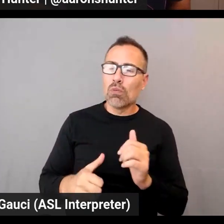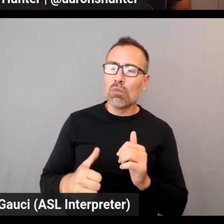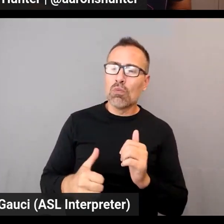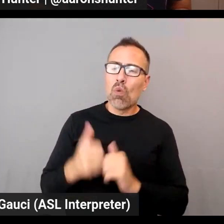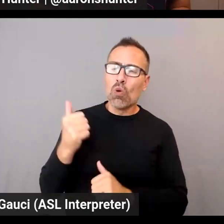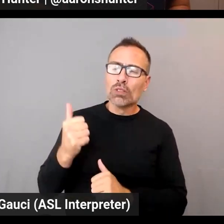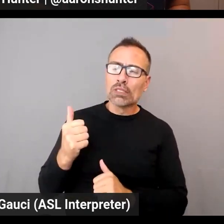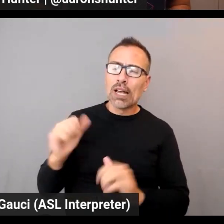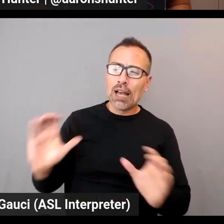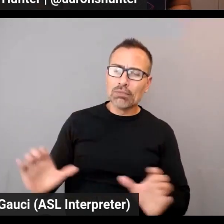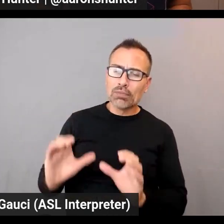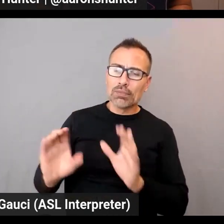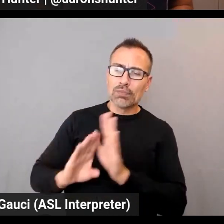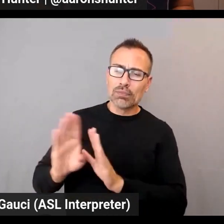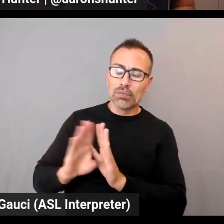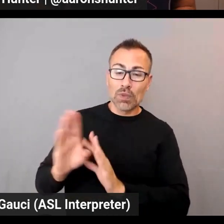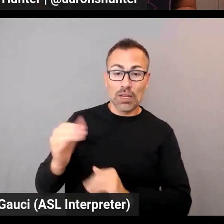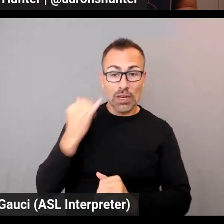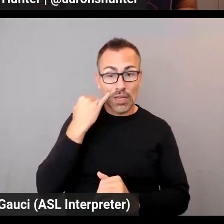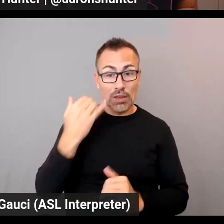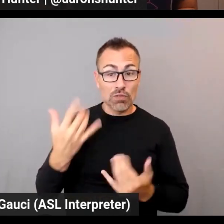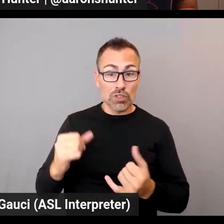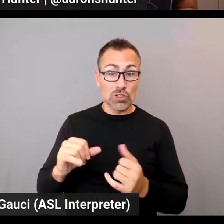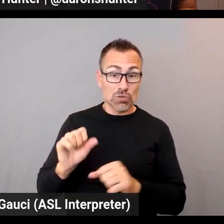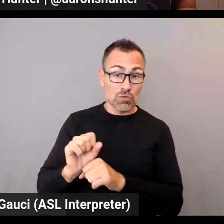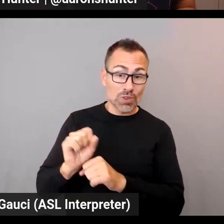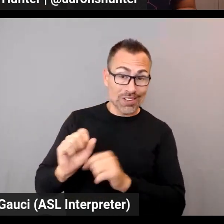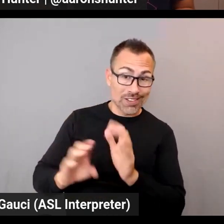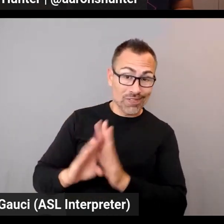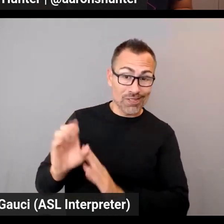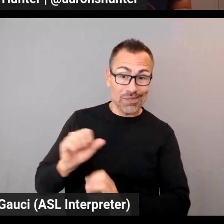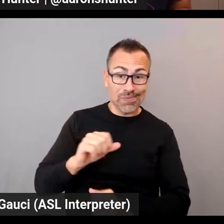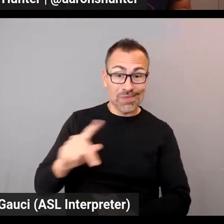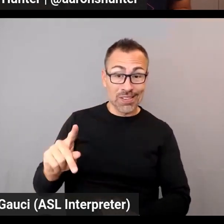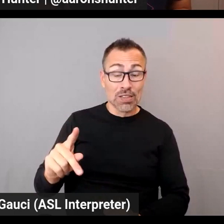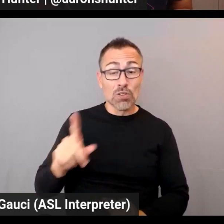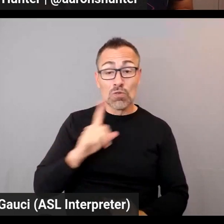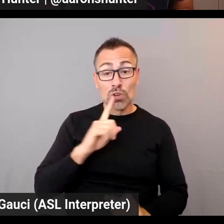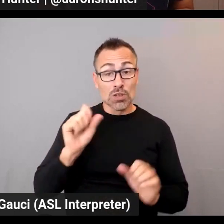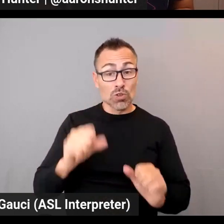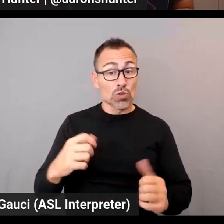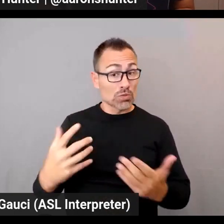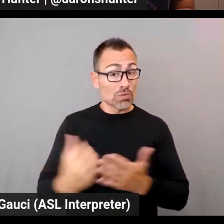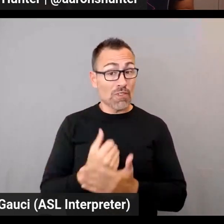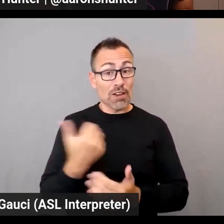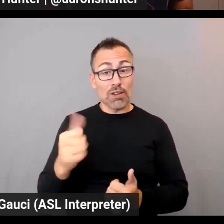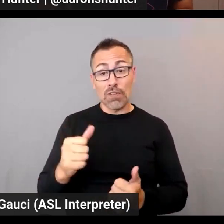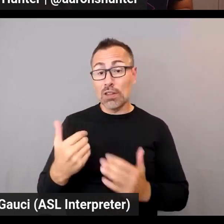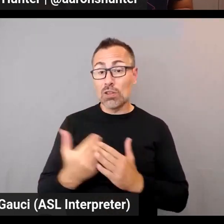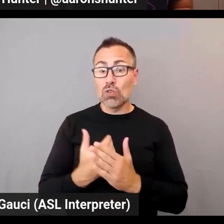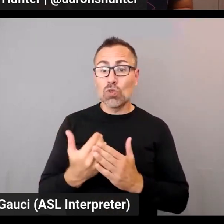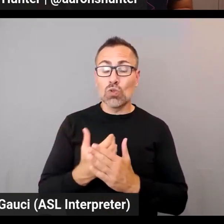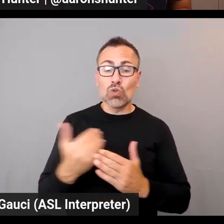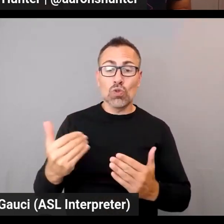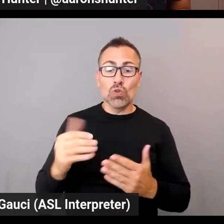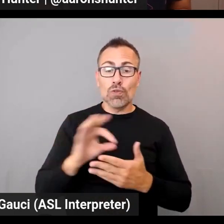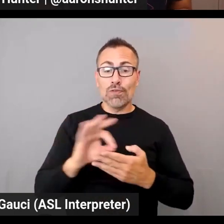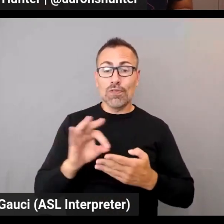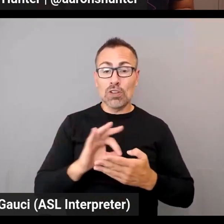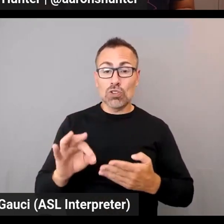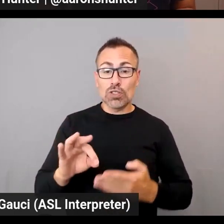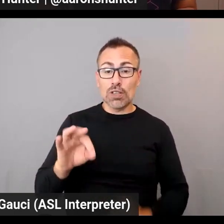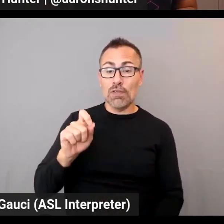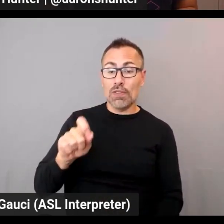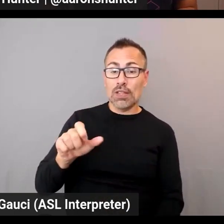still, working and developing on your applications, you really can't leverage any new features of the .NET ecosystem either,